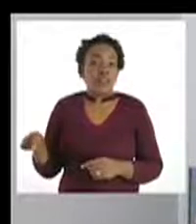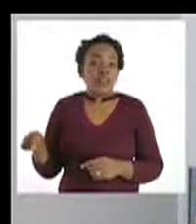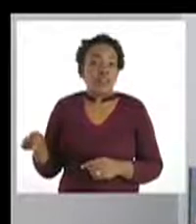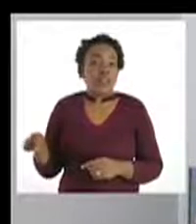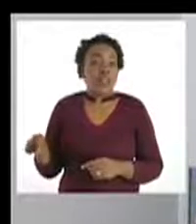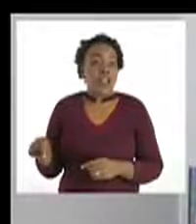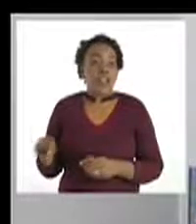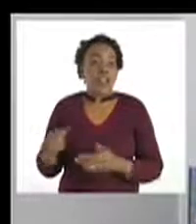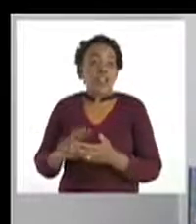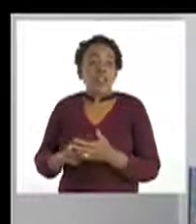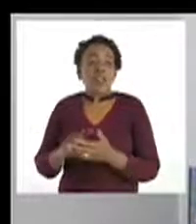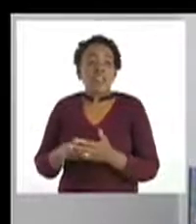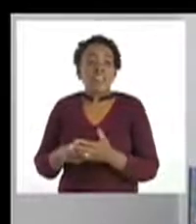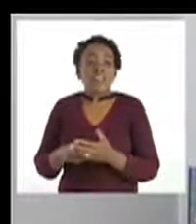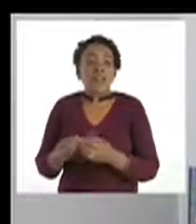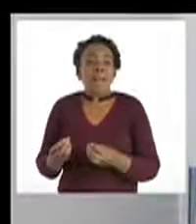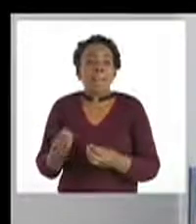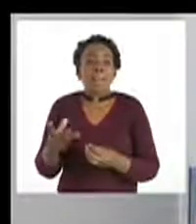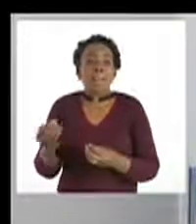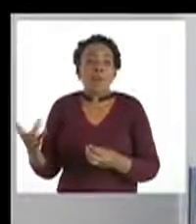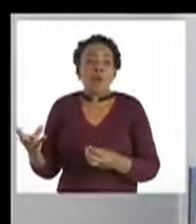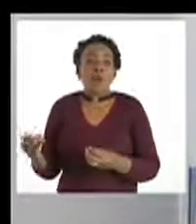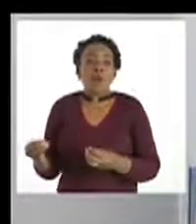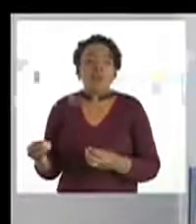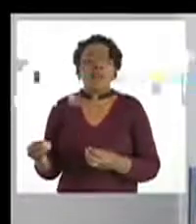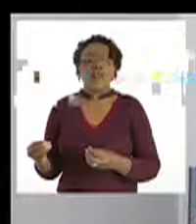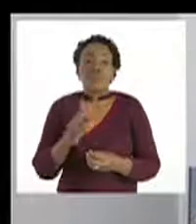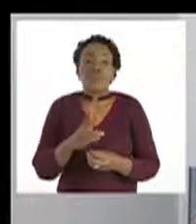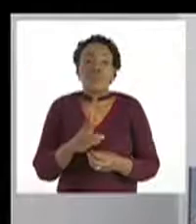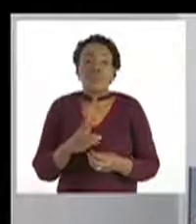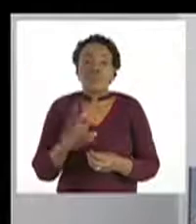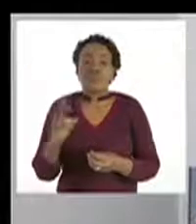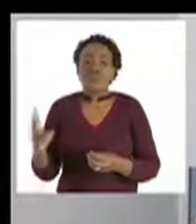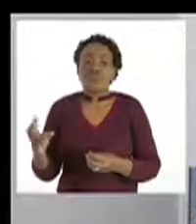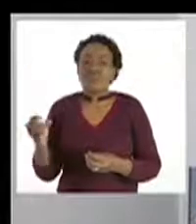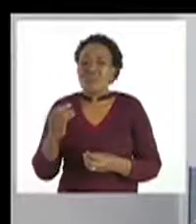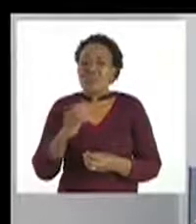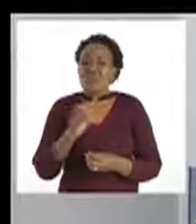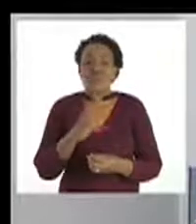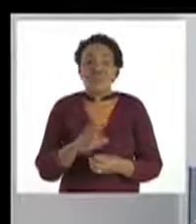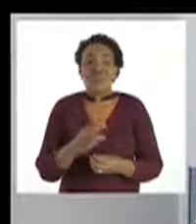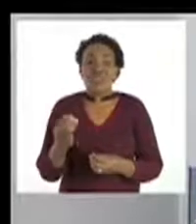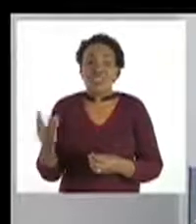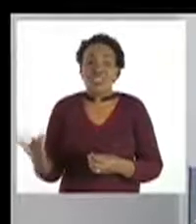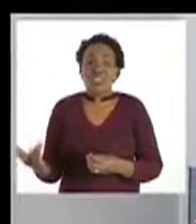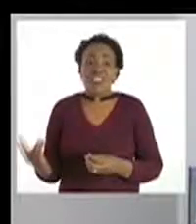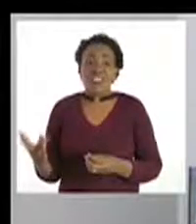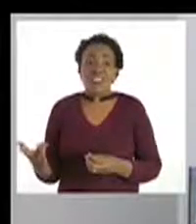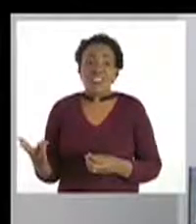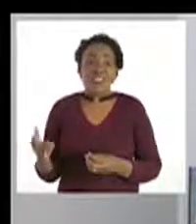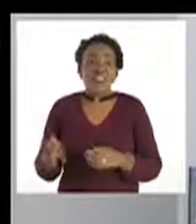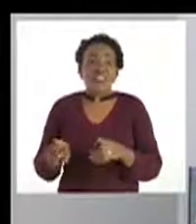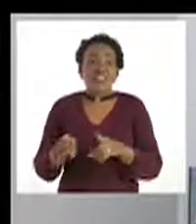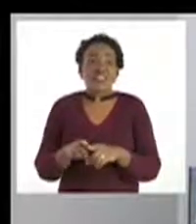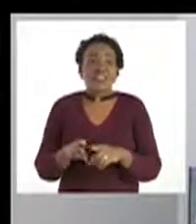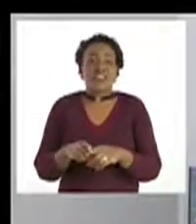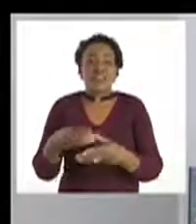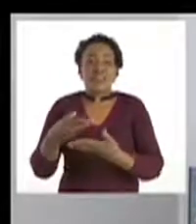it means more than one, as it is written in your